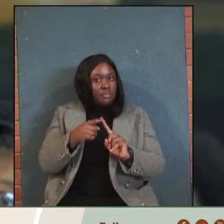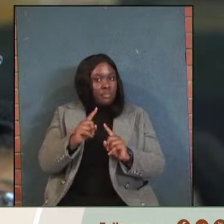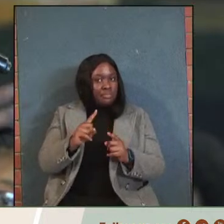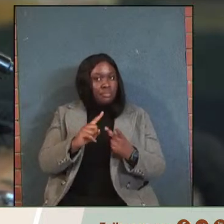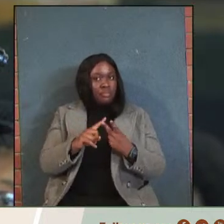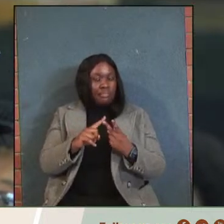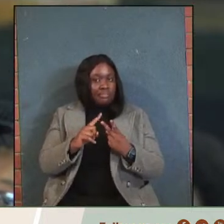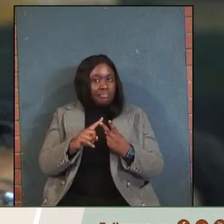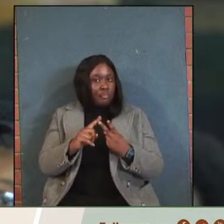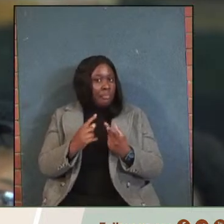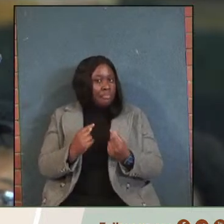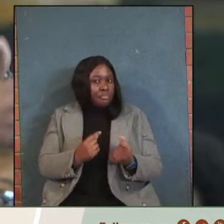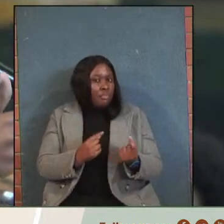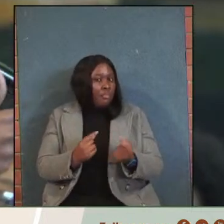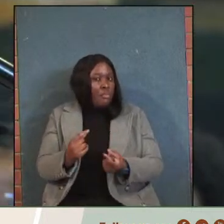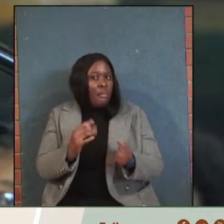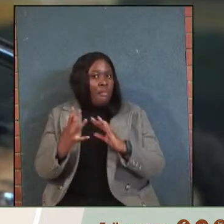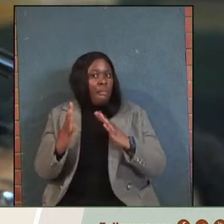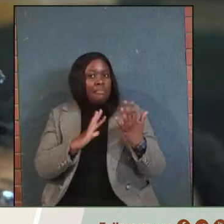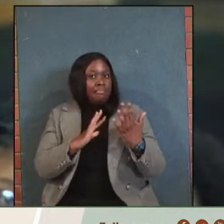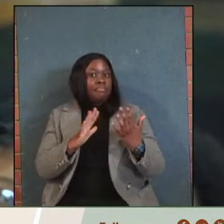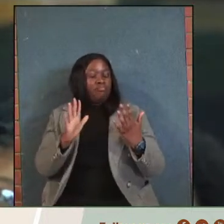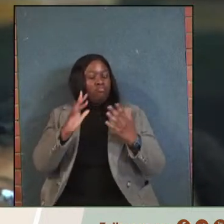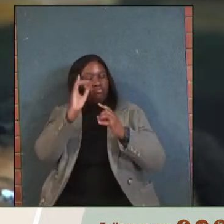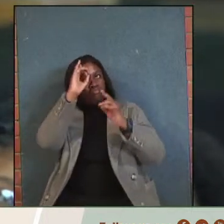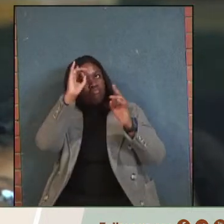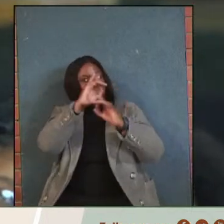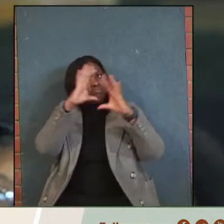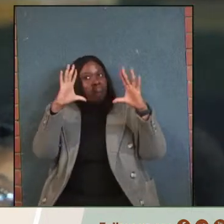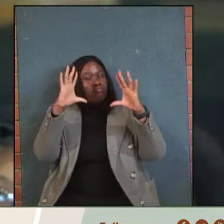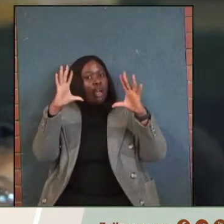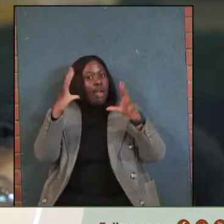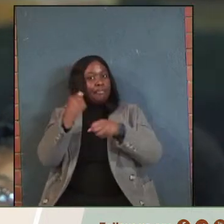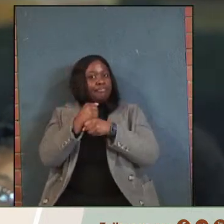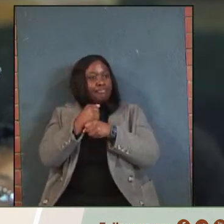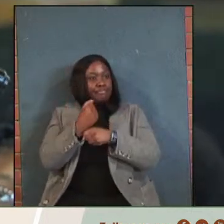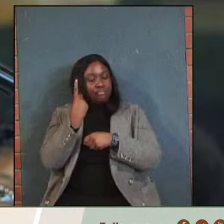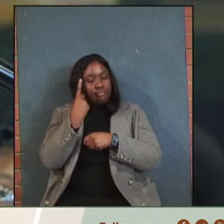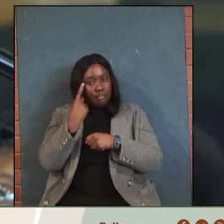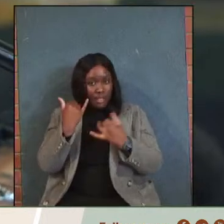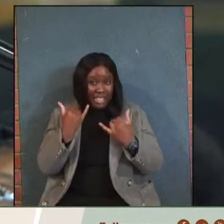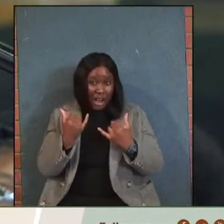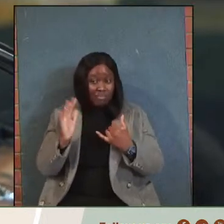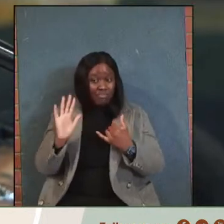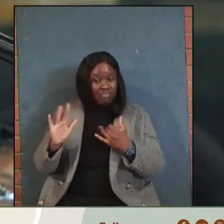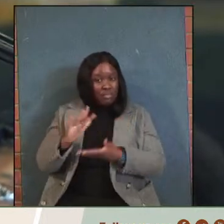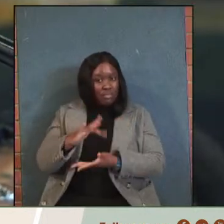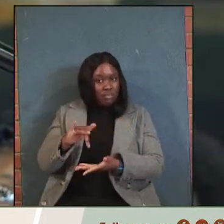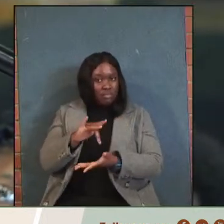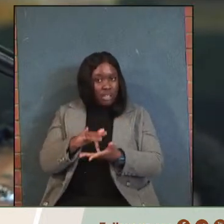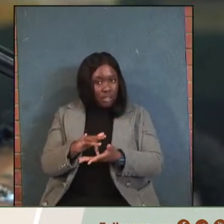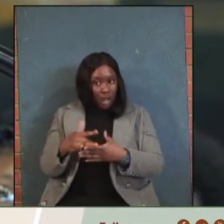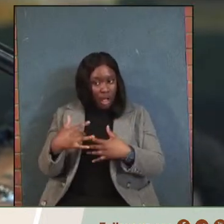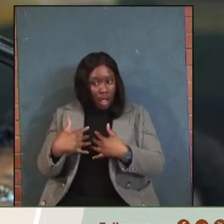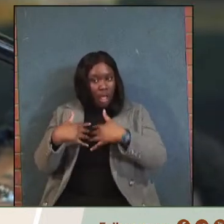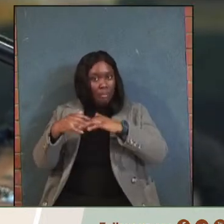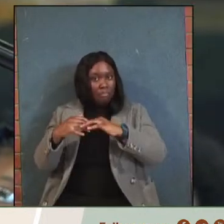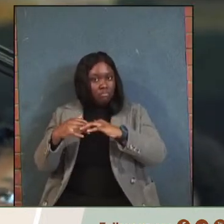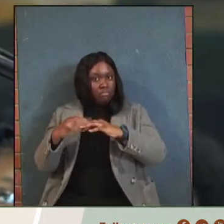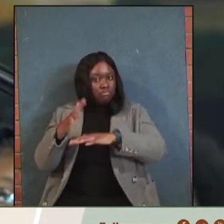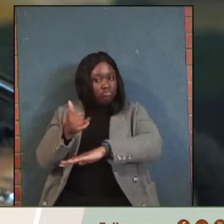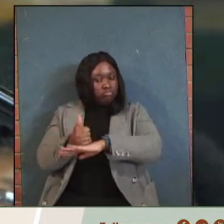it going to do it? And how is it going to do it? But now I'm going to elaborate on the challenges that we face because when